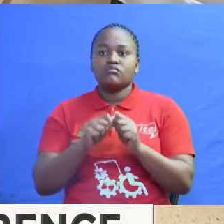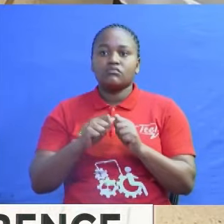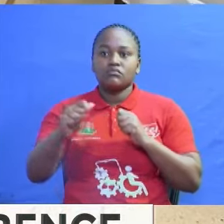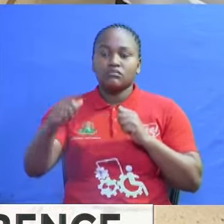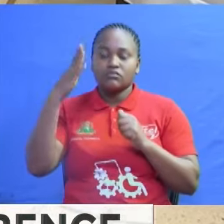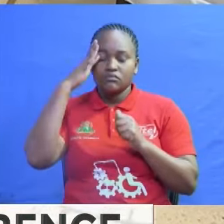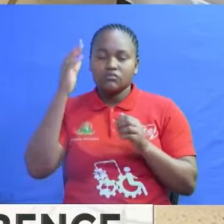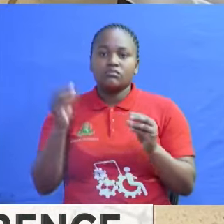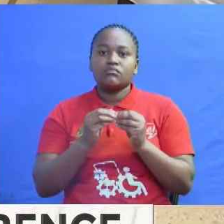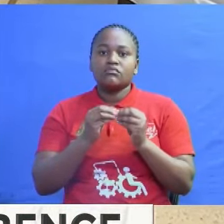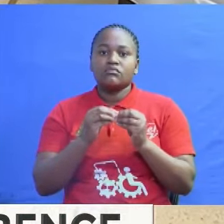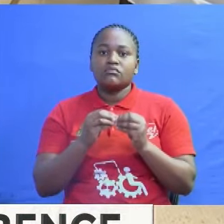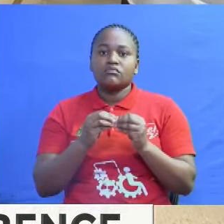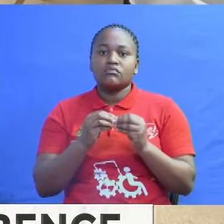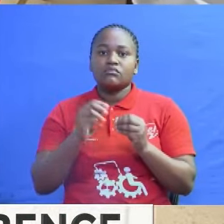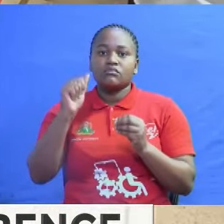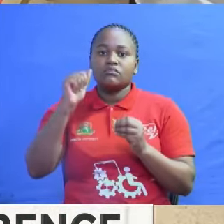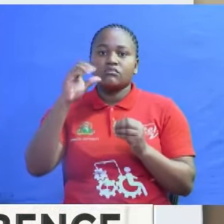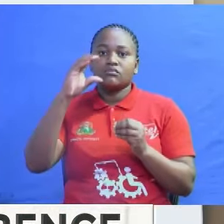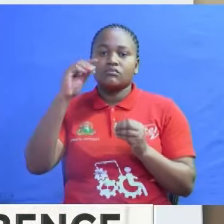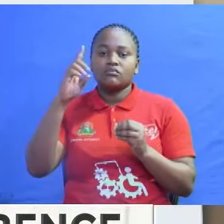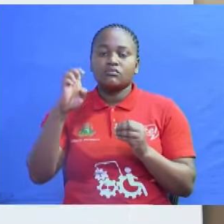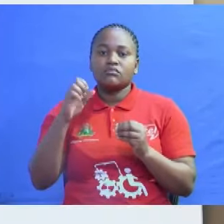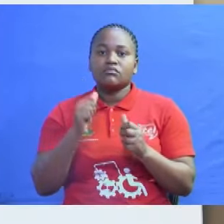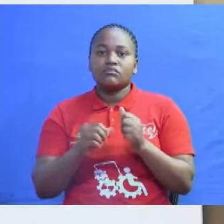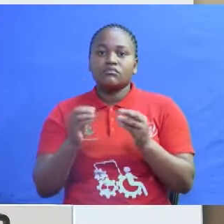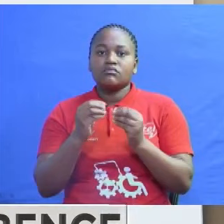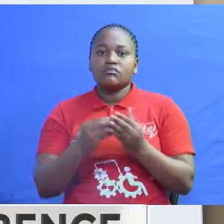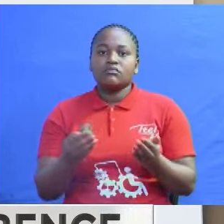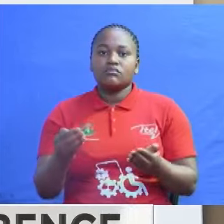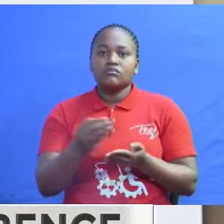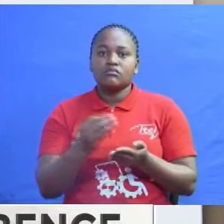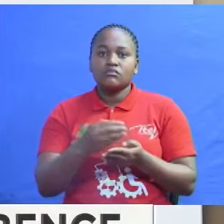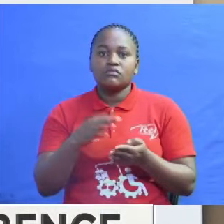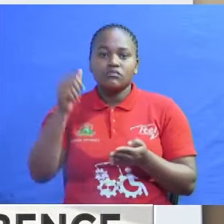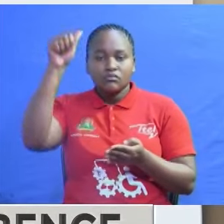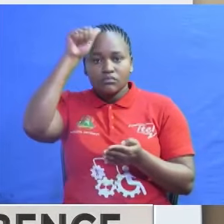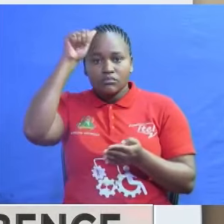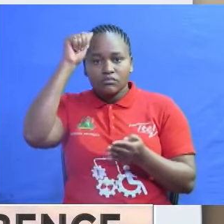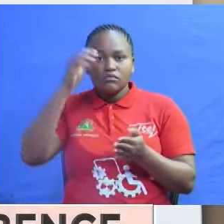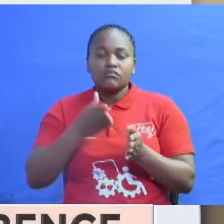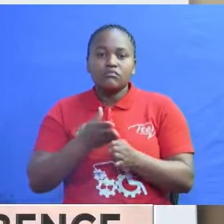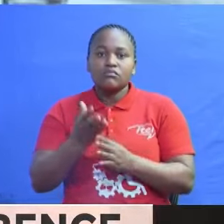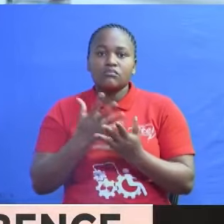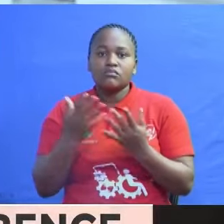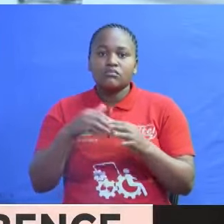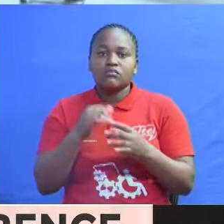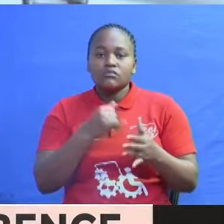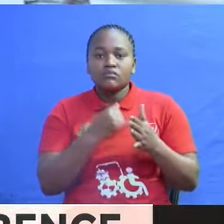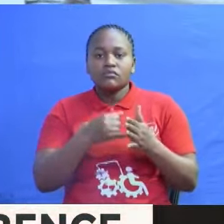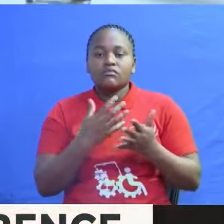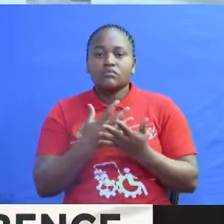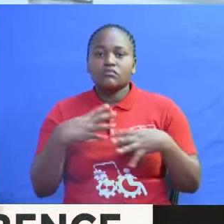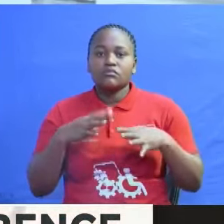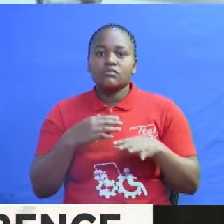Education Conference, ACDE, an event that brought together academia, key stakeholders, industry players,